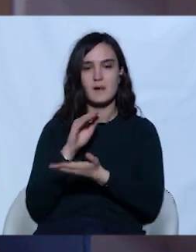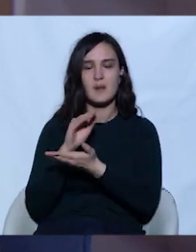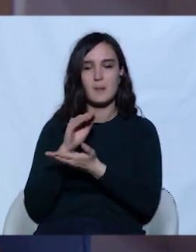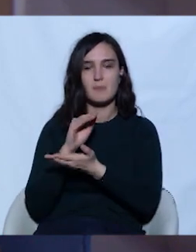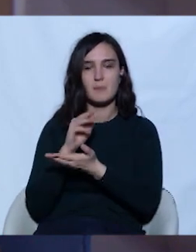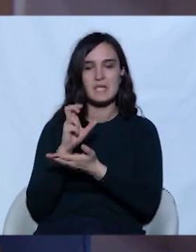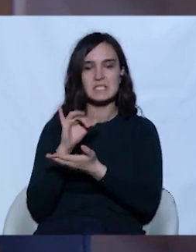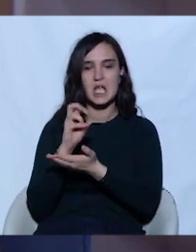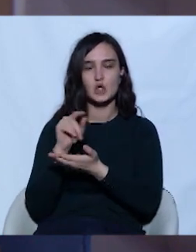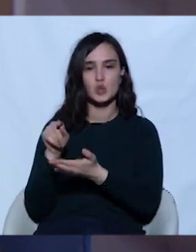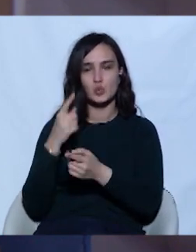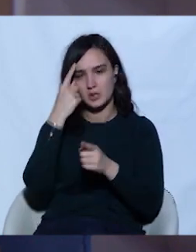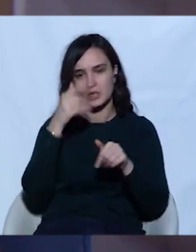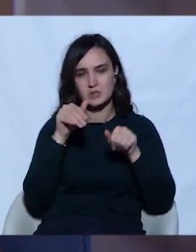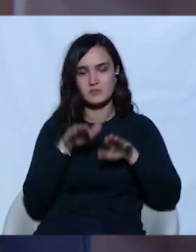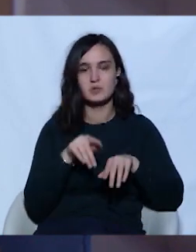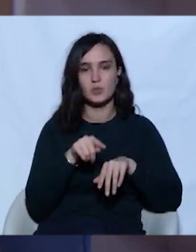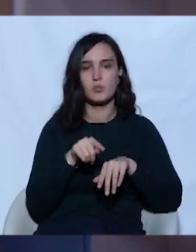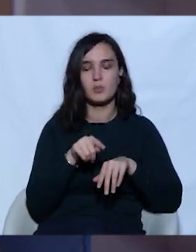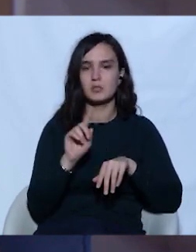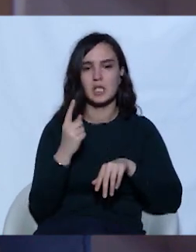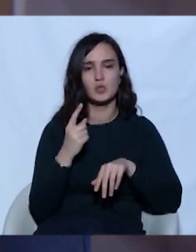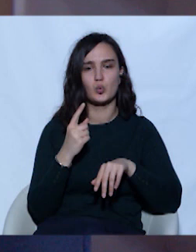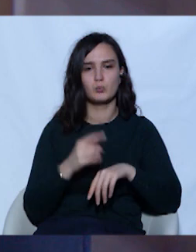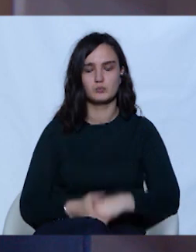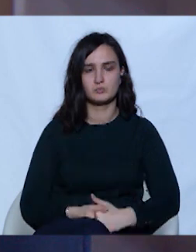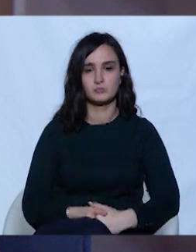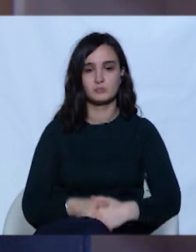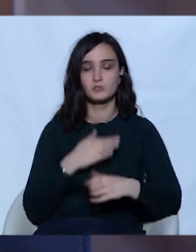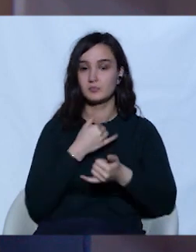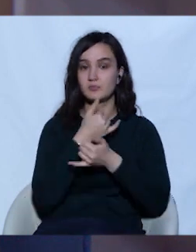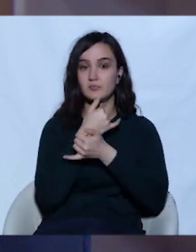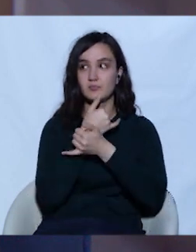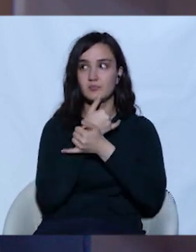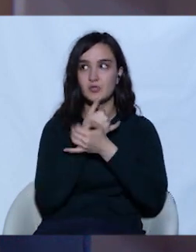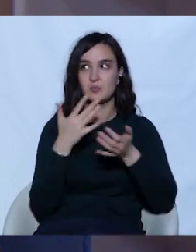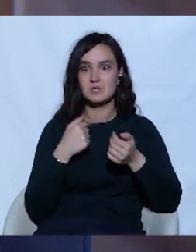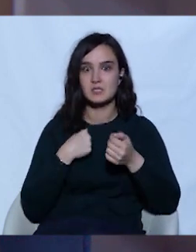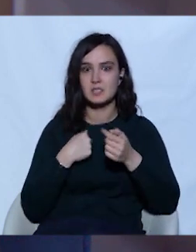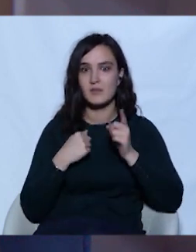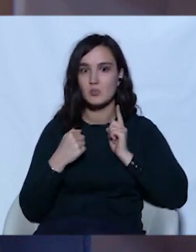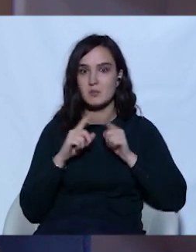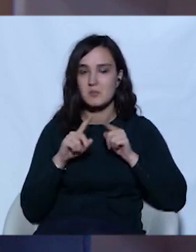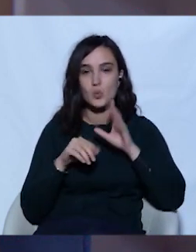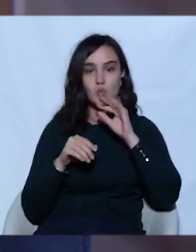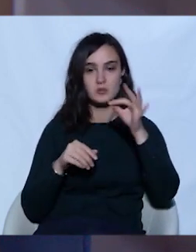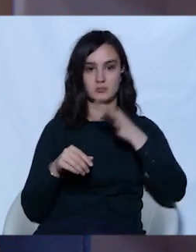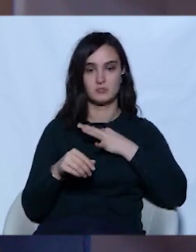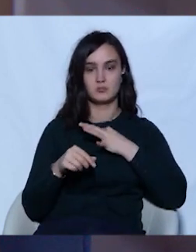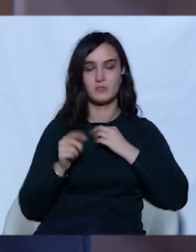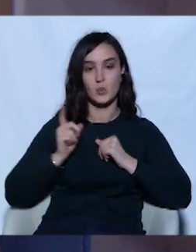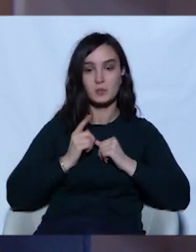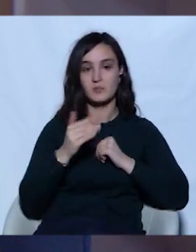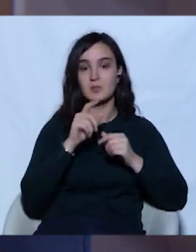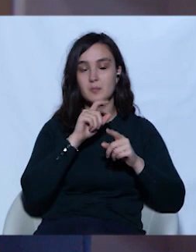but I think they'll be entertaining for us. So please send us your homework to